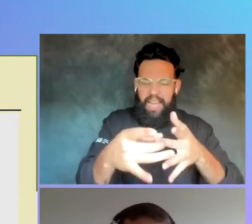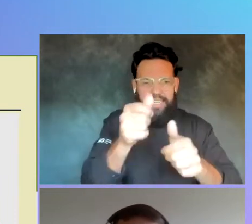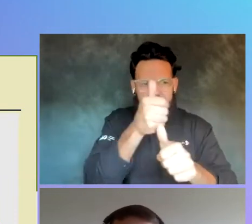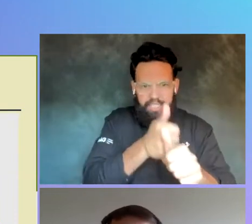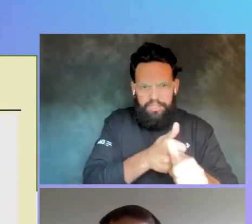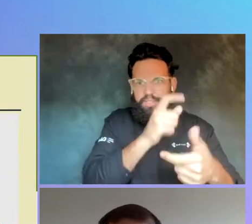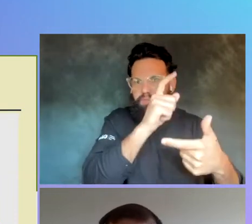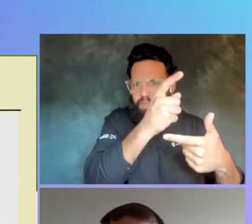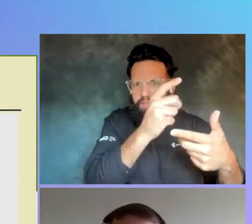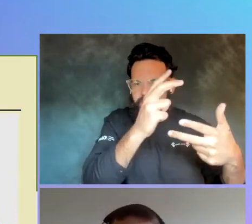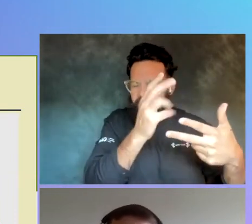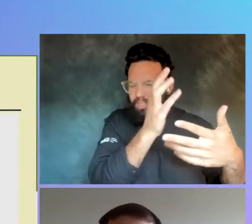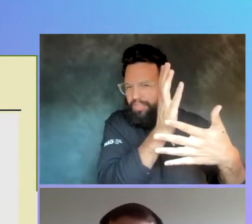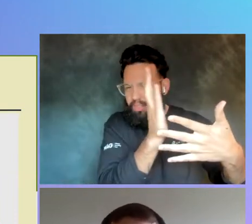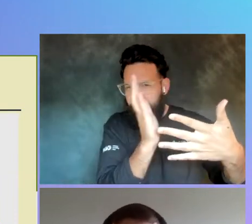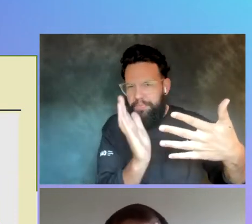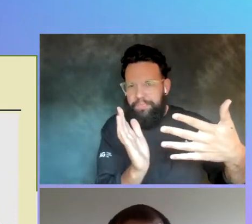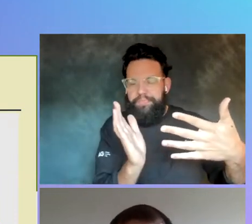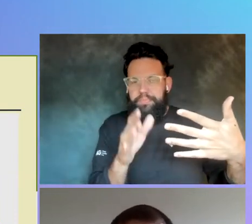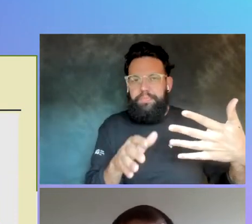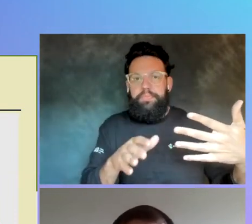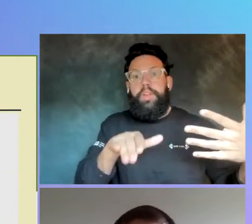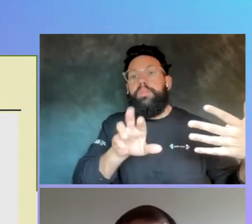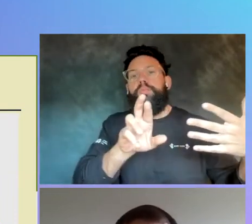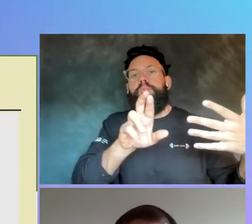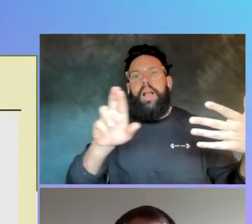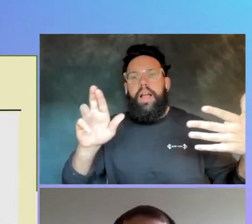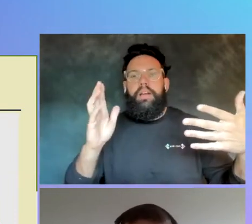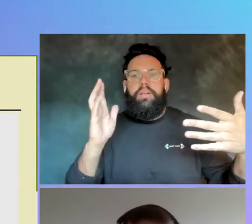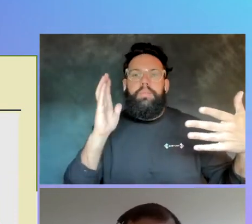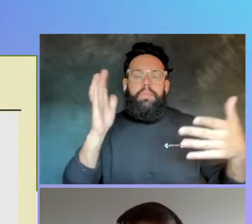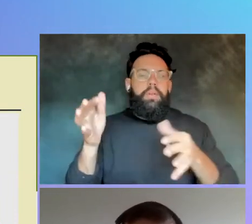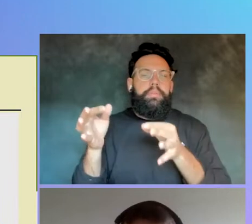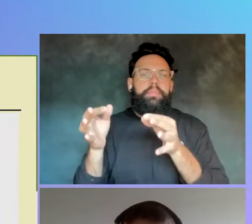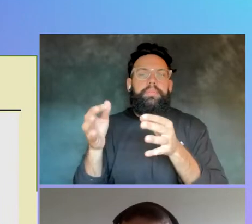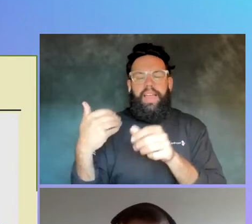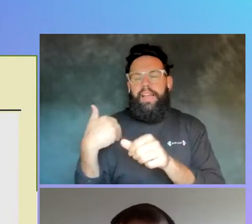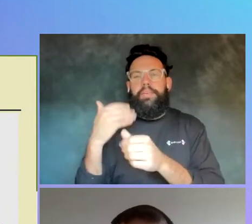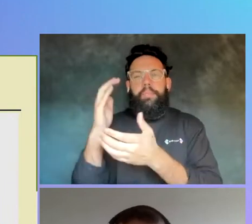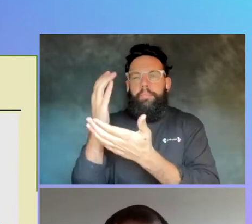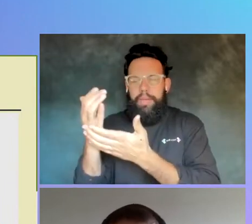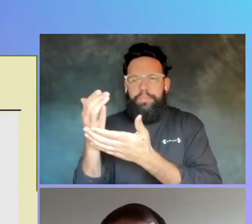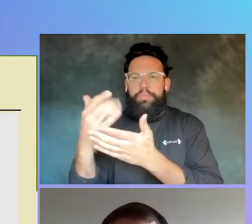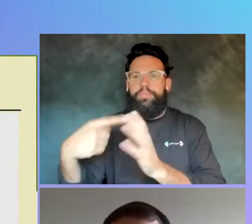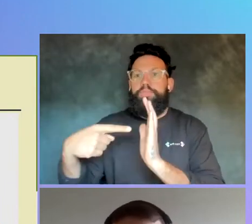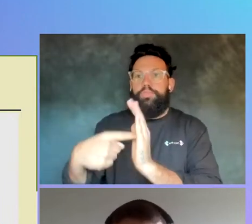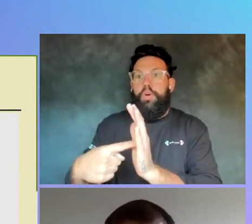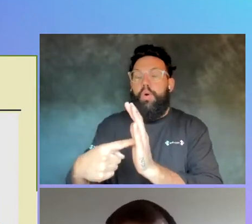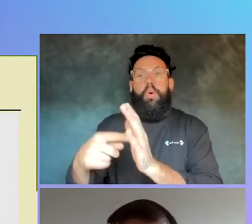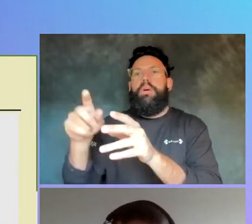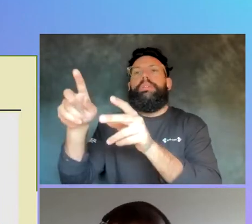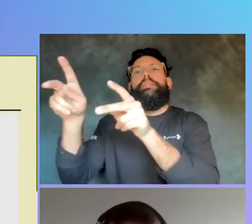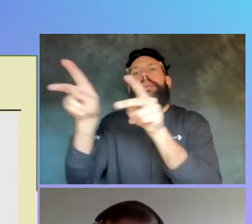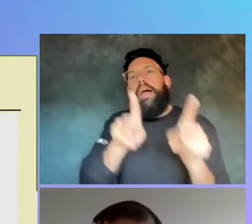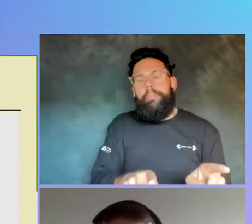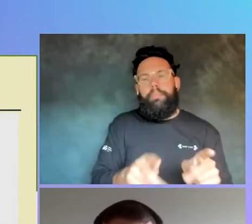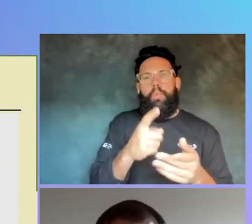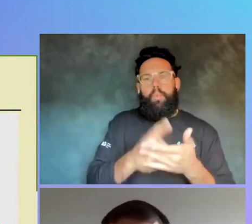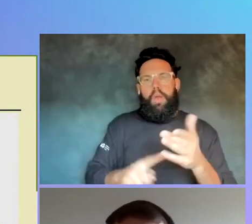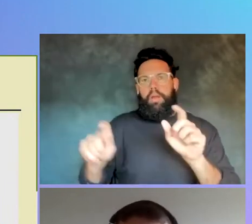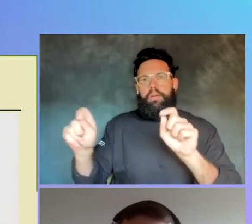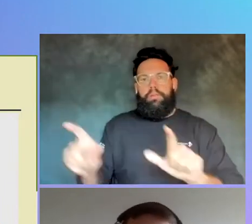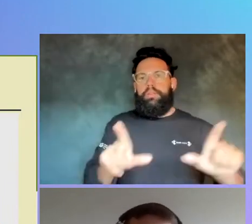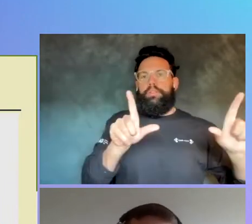On the right-hand side, there will be screenshots which cover what I'm talking about regarding the steps, so I won't be describing